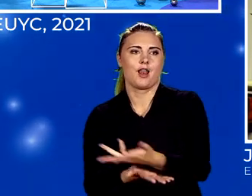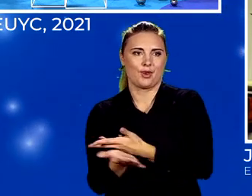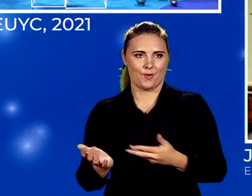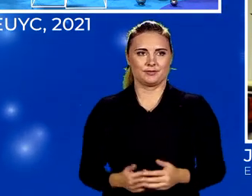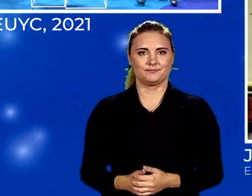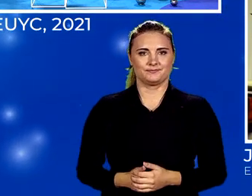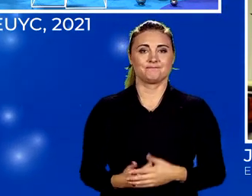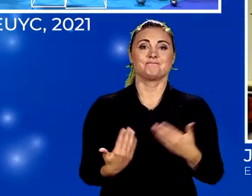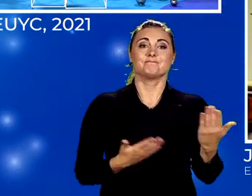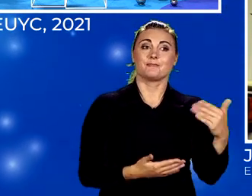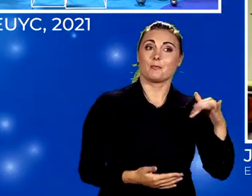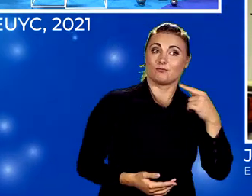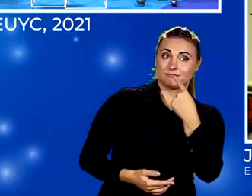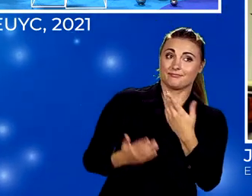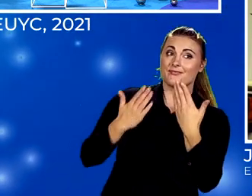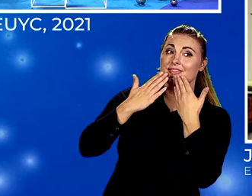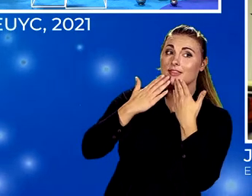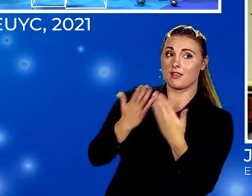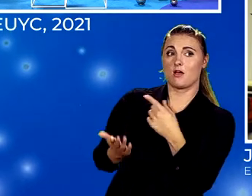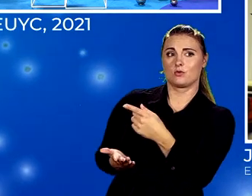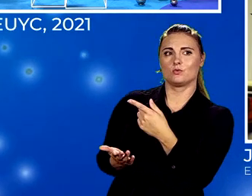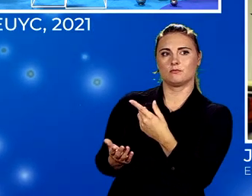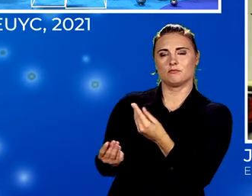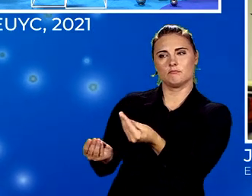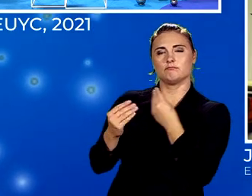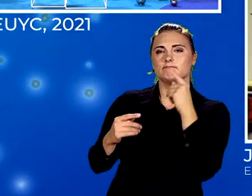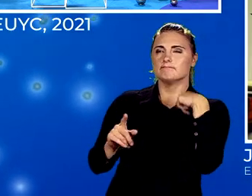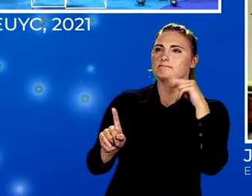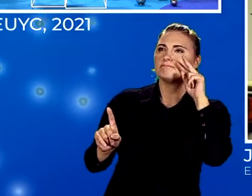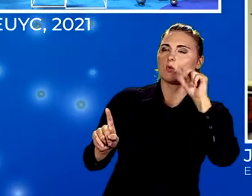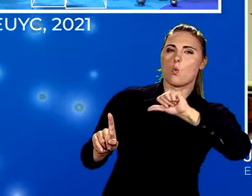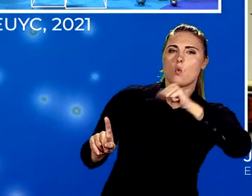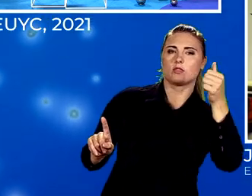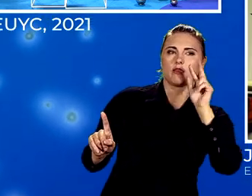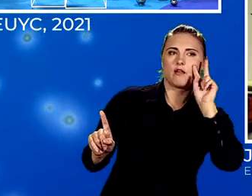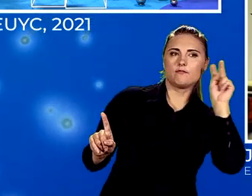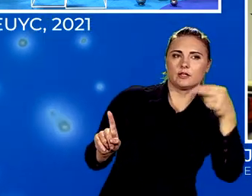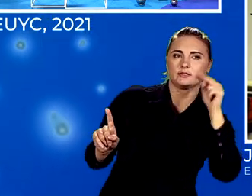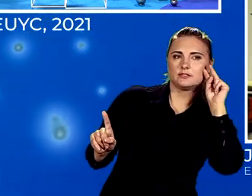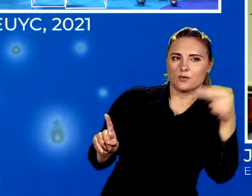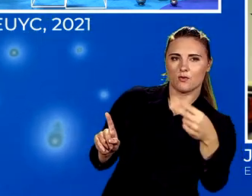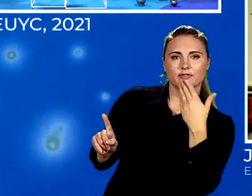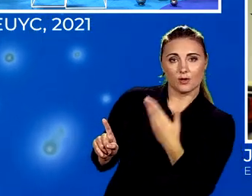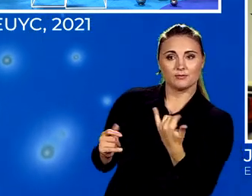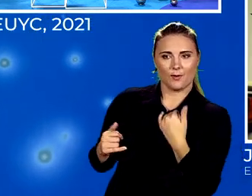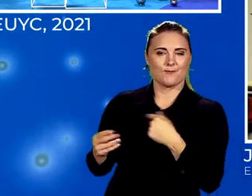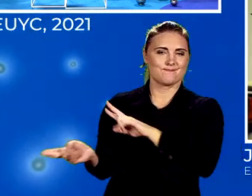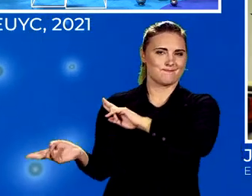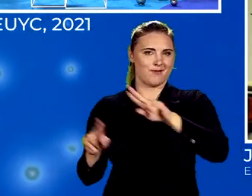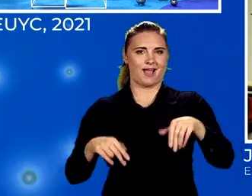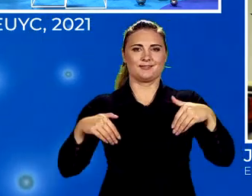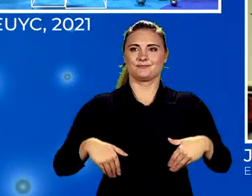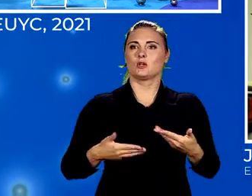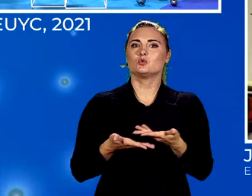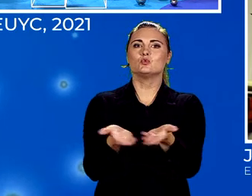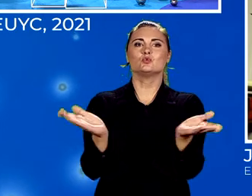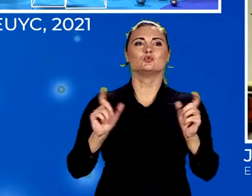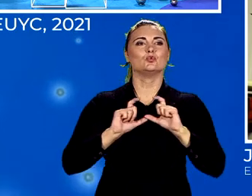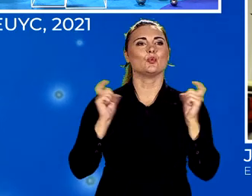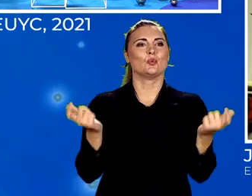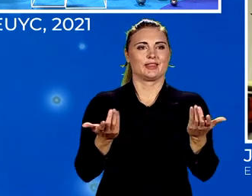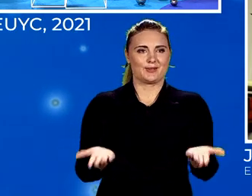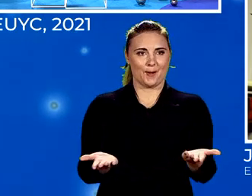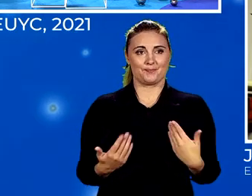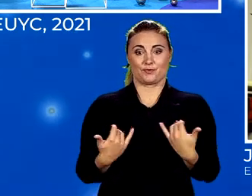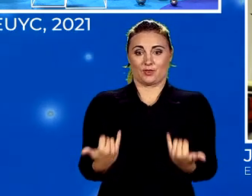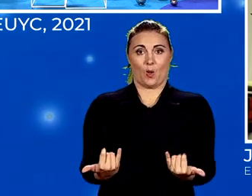views and the experiences of the Youth Forum. Now we're going to go back to the studio a bit. So here with me I have Uroš. As I